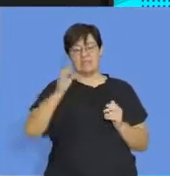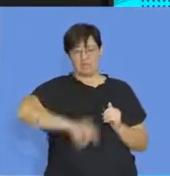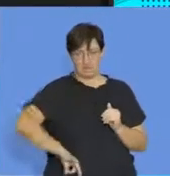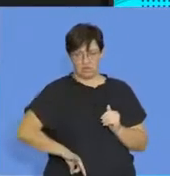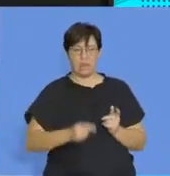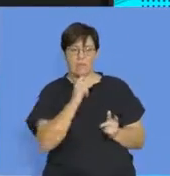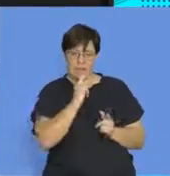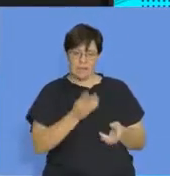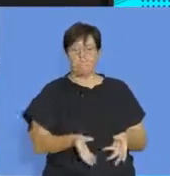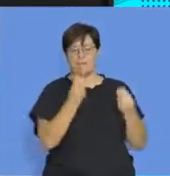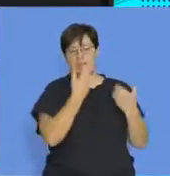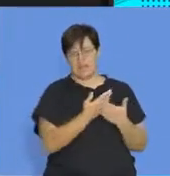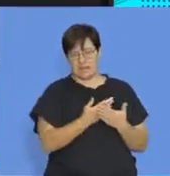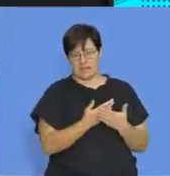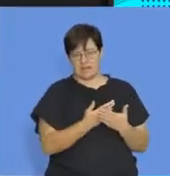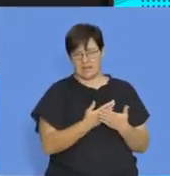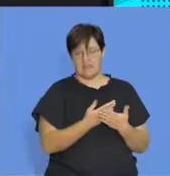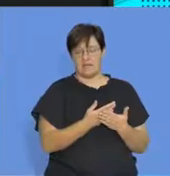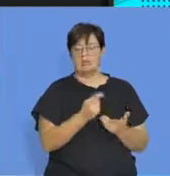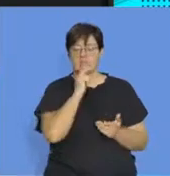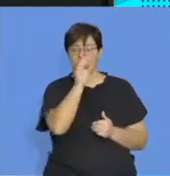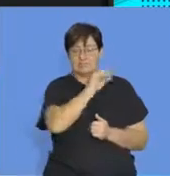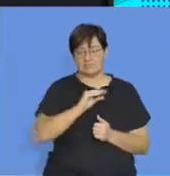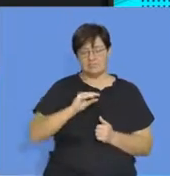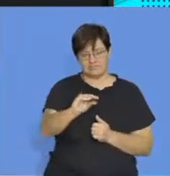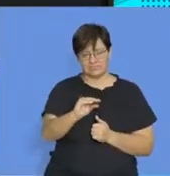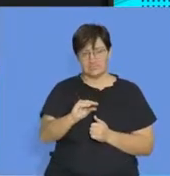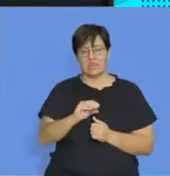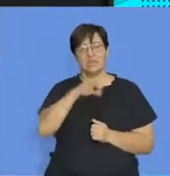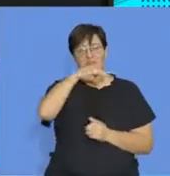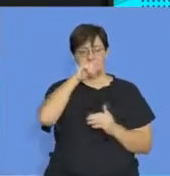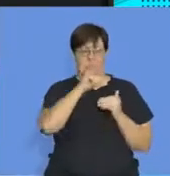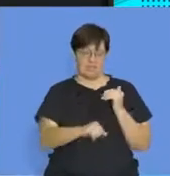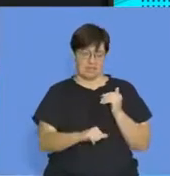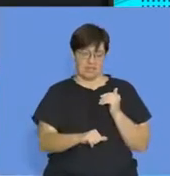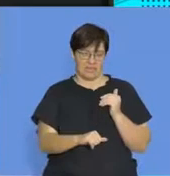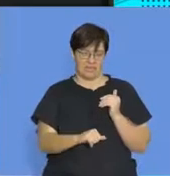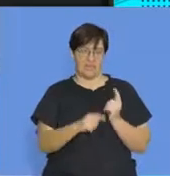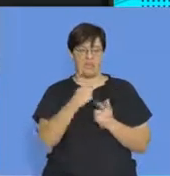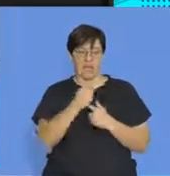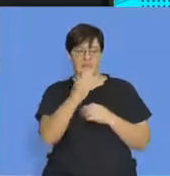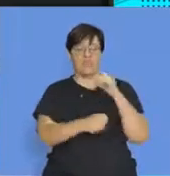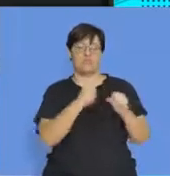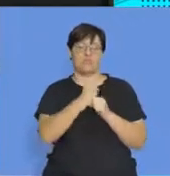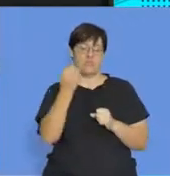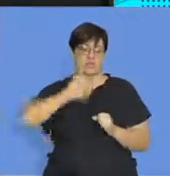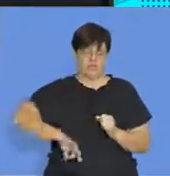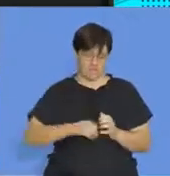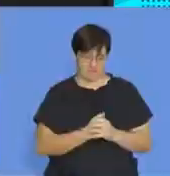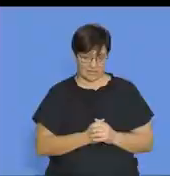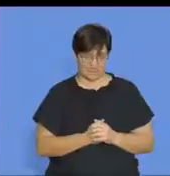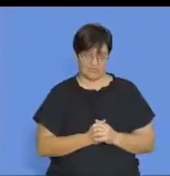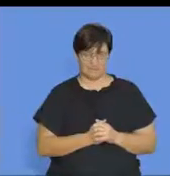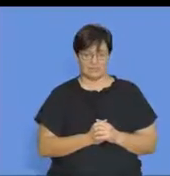what he's entitled to, so we would then allocate 13 months as his annual salary.